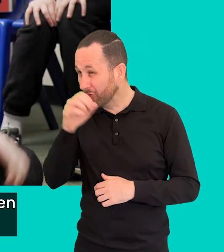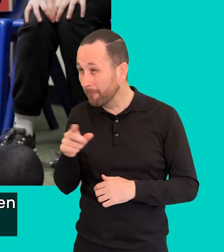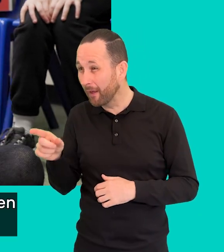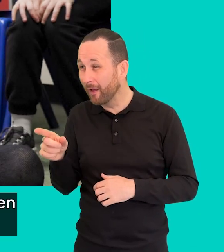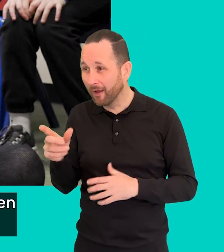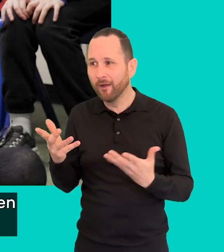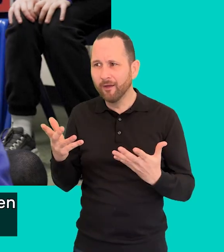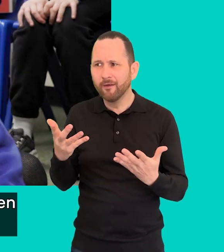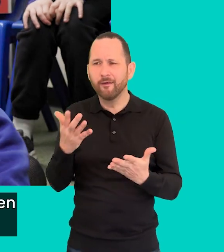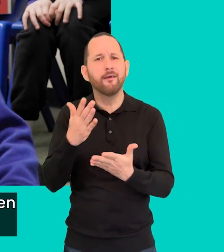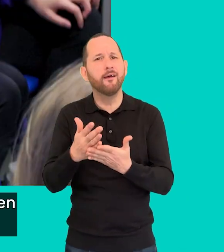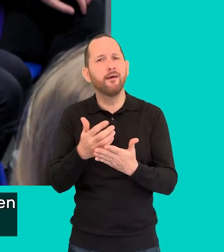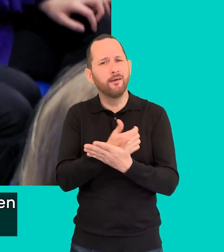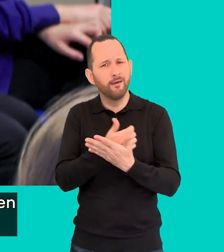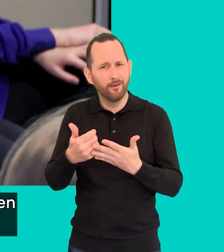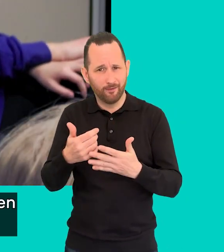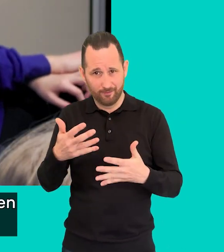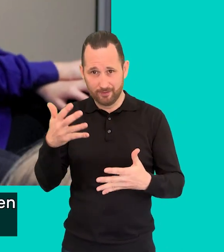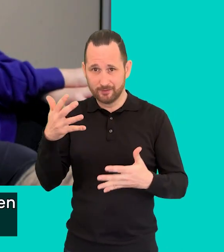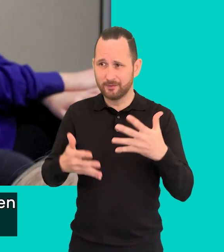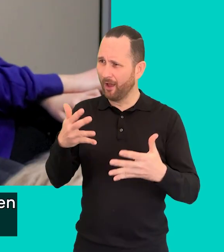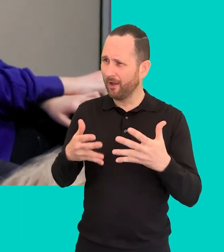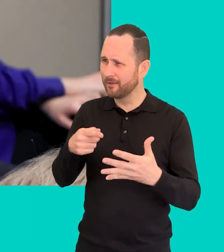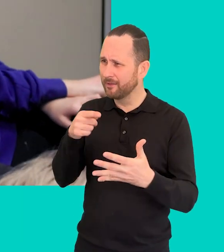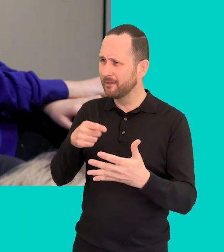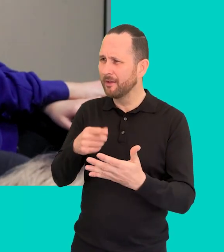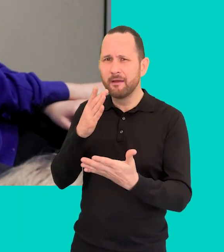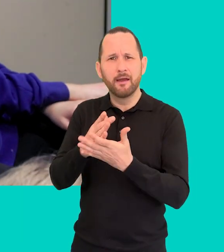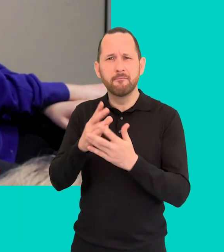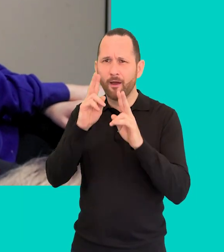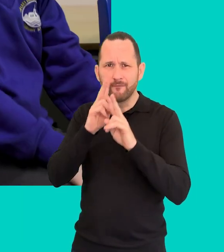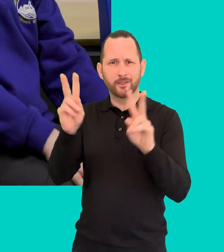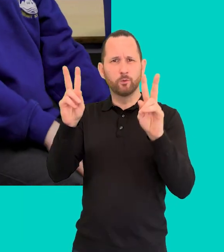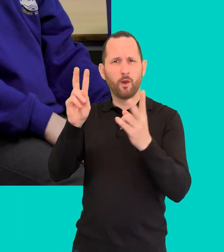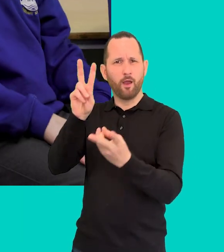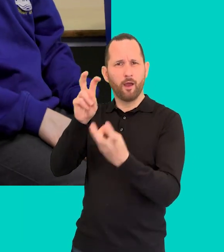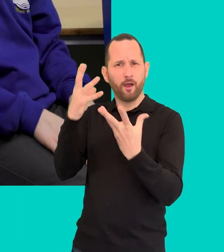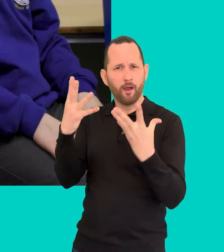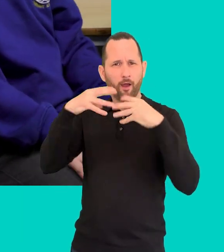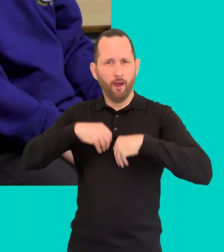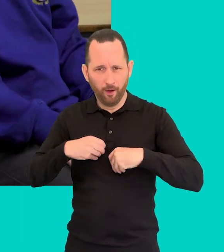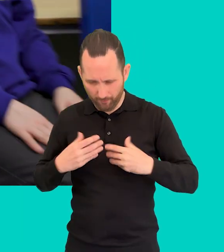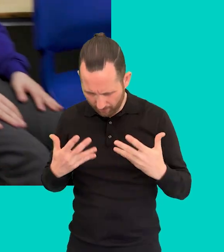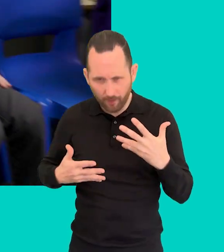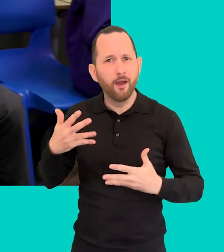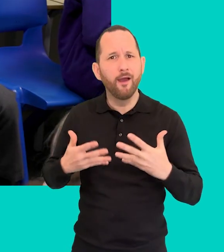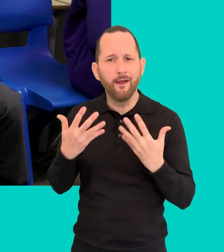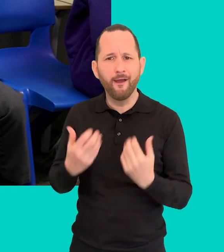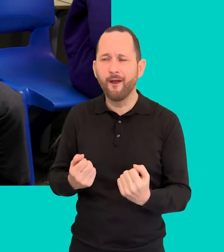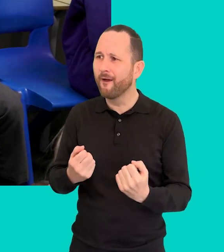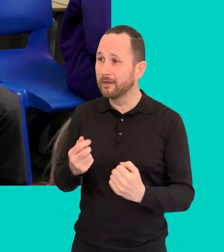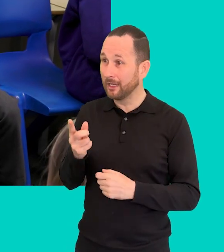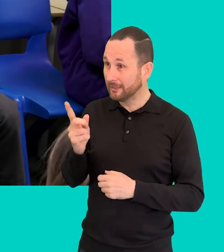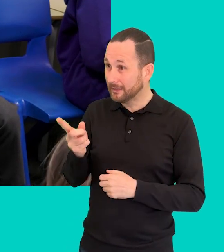this before, and often the signs are quite representative, aren't they? This